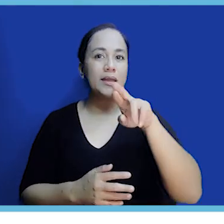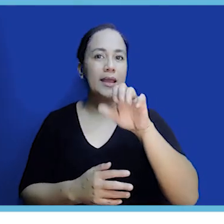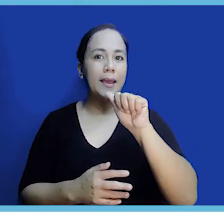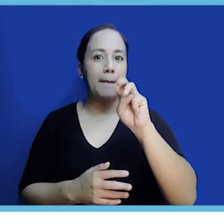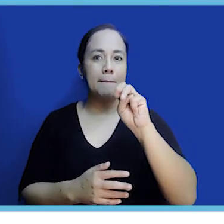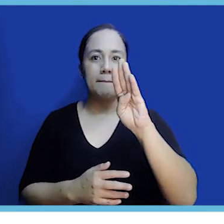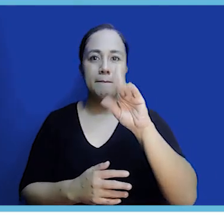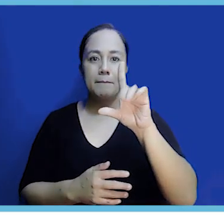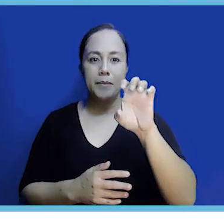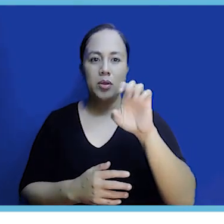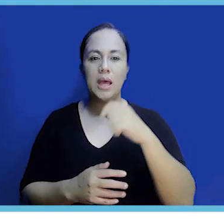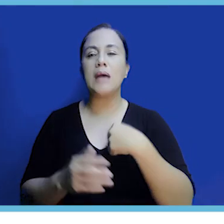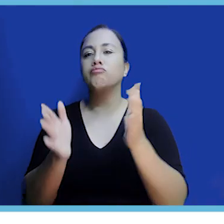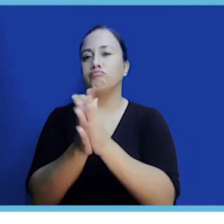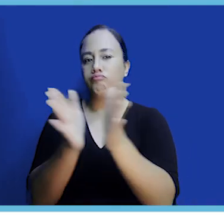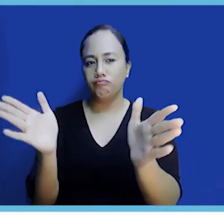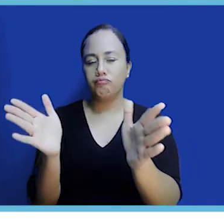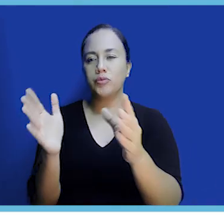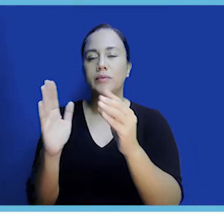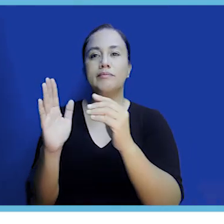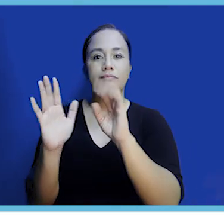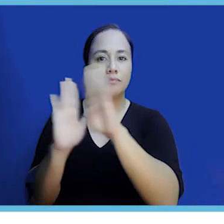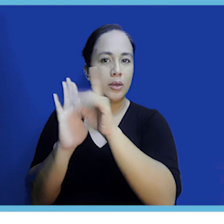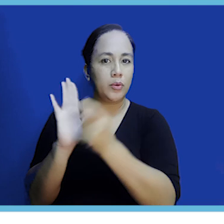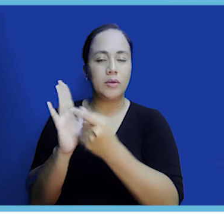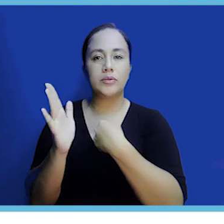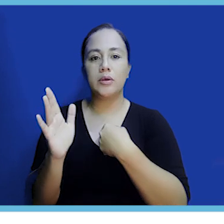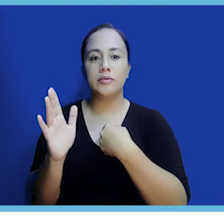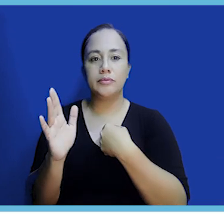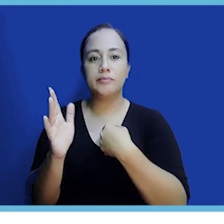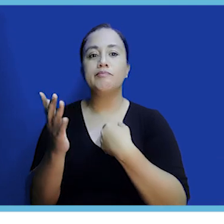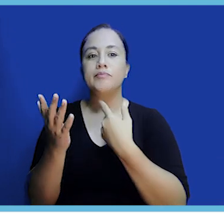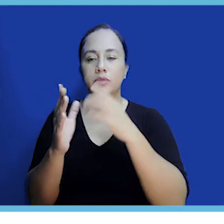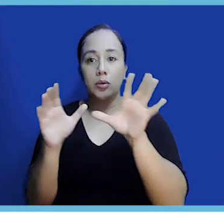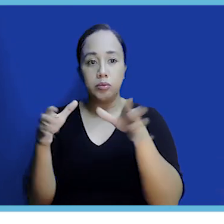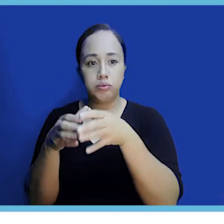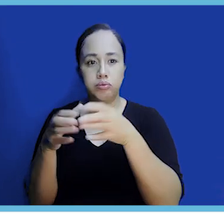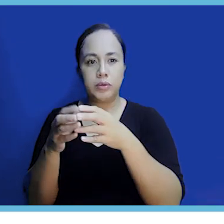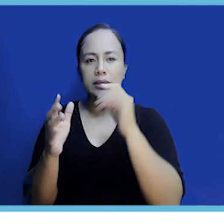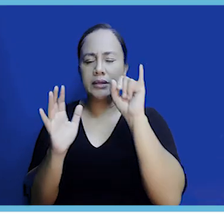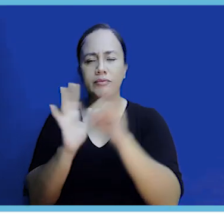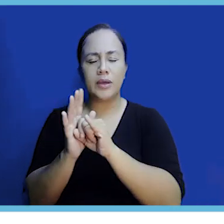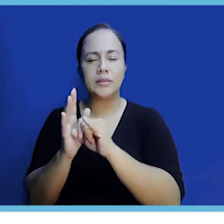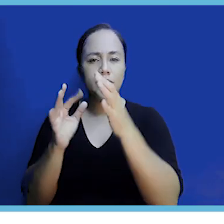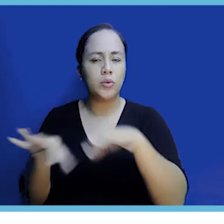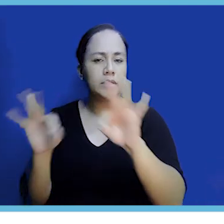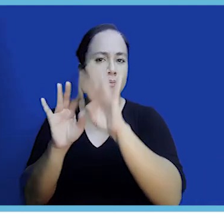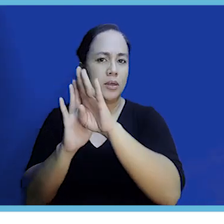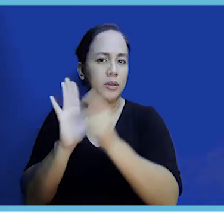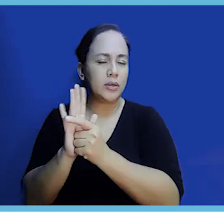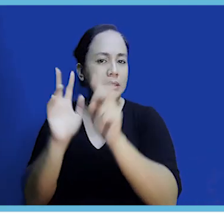A. Preamble. Gives general context to the convention and identifies important background